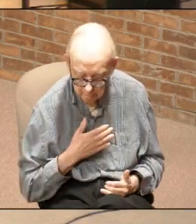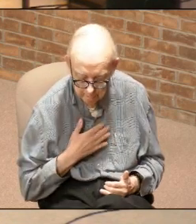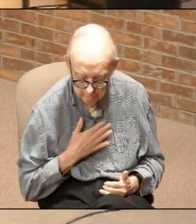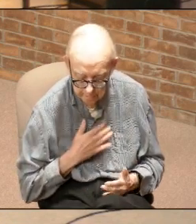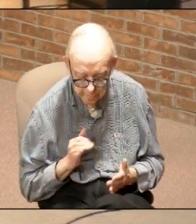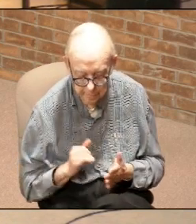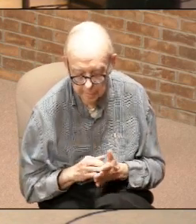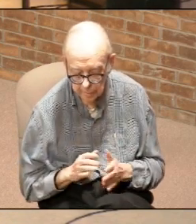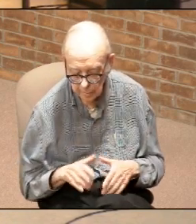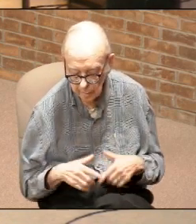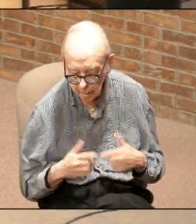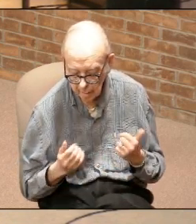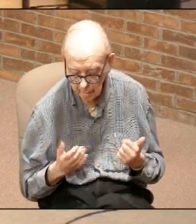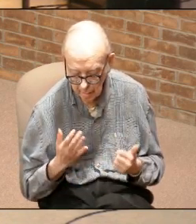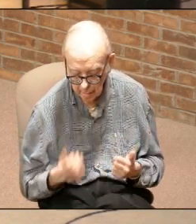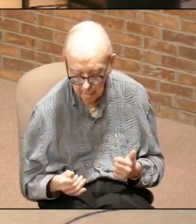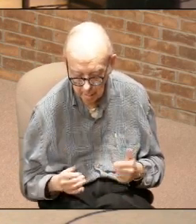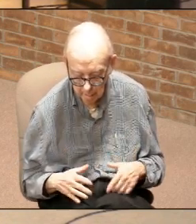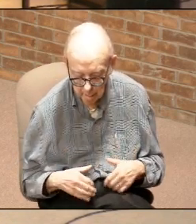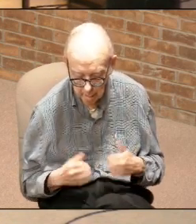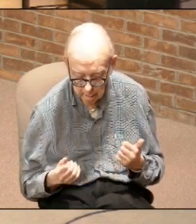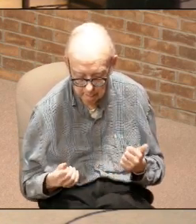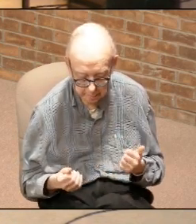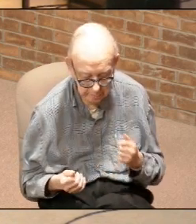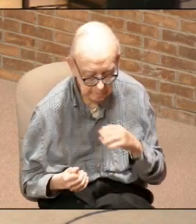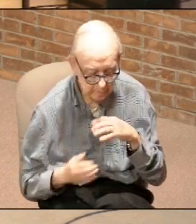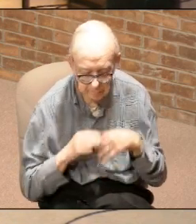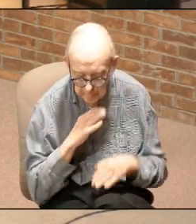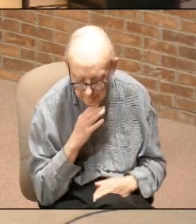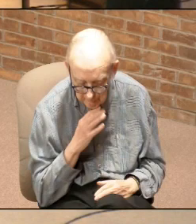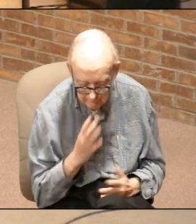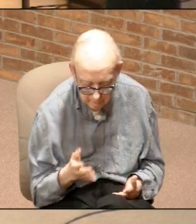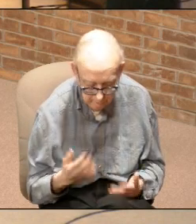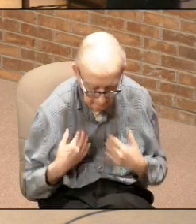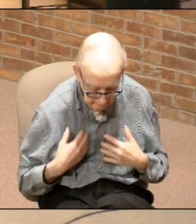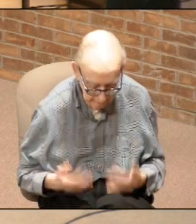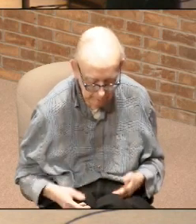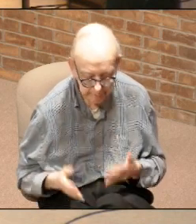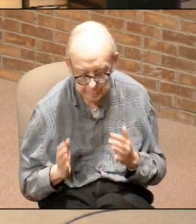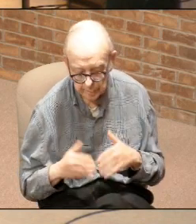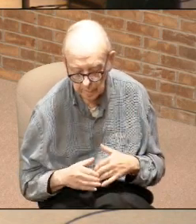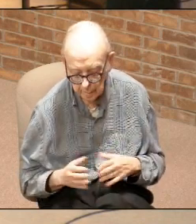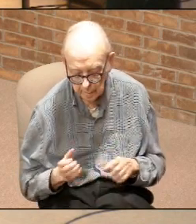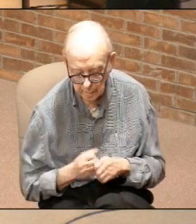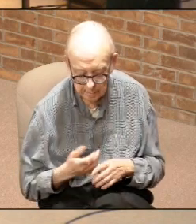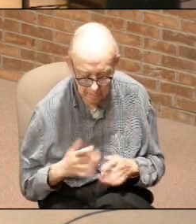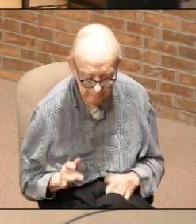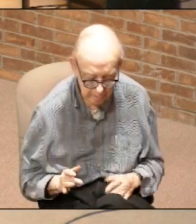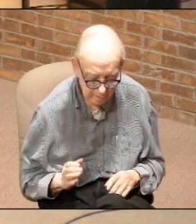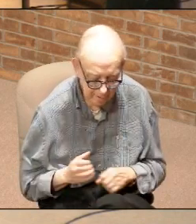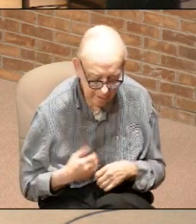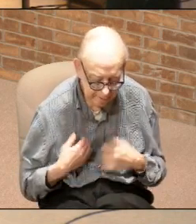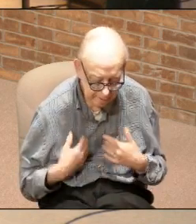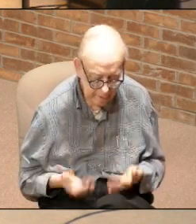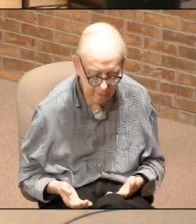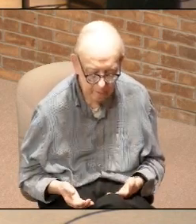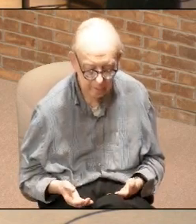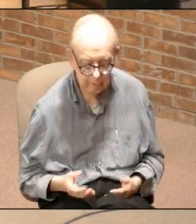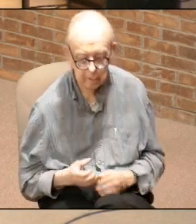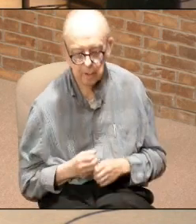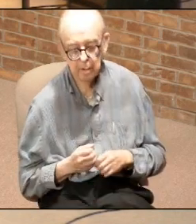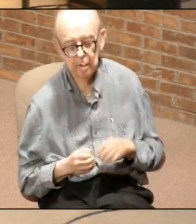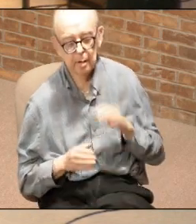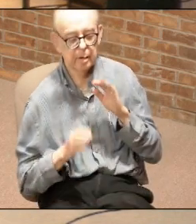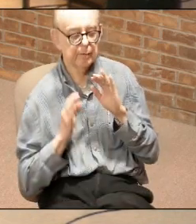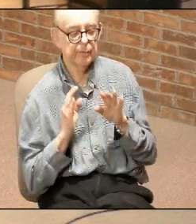this life because this life gets messy this body breaks down it gets in pain i get tired i get